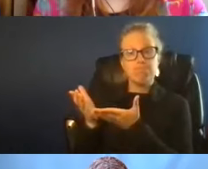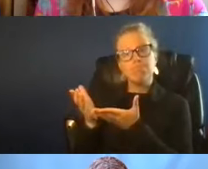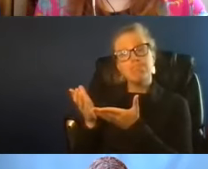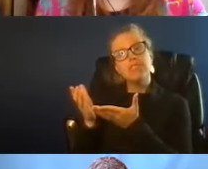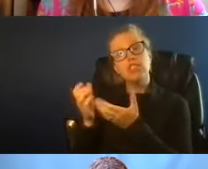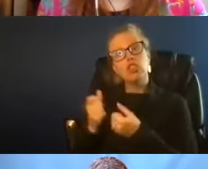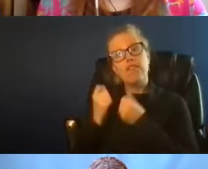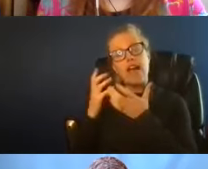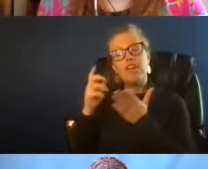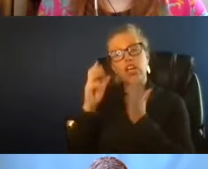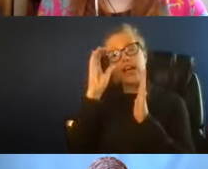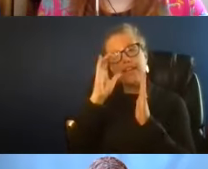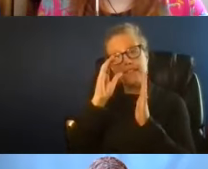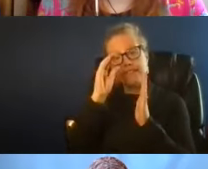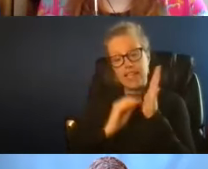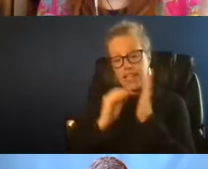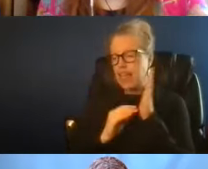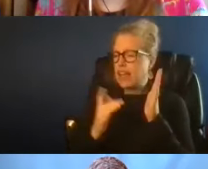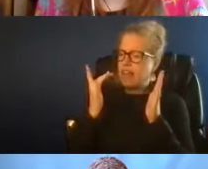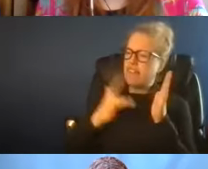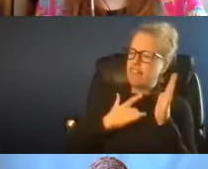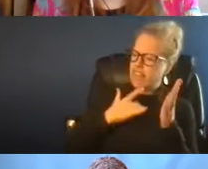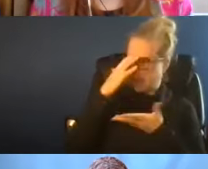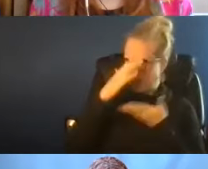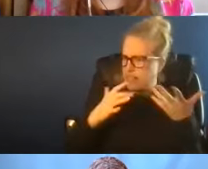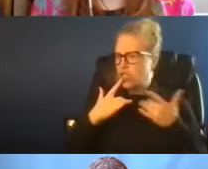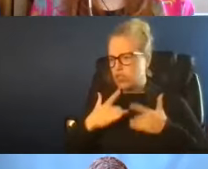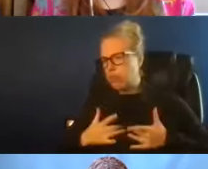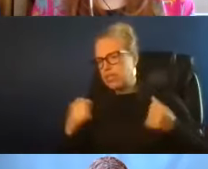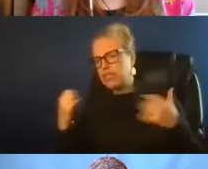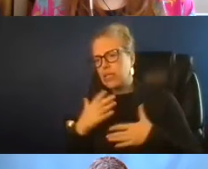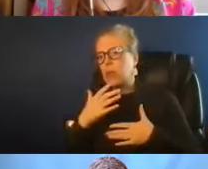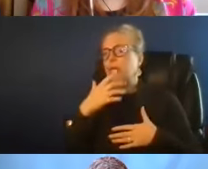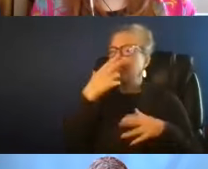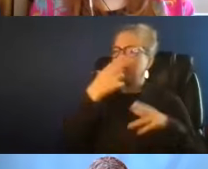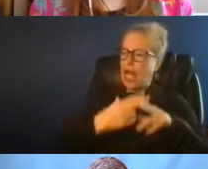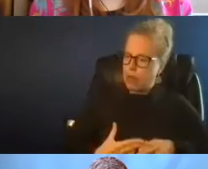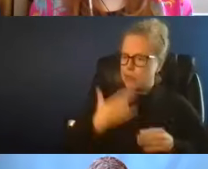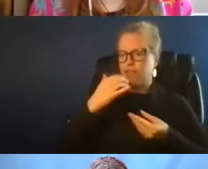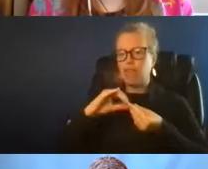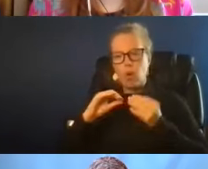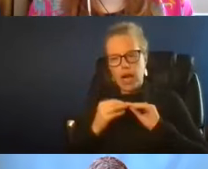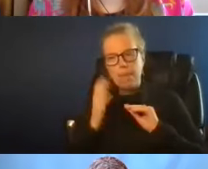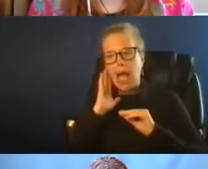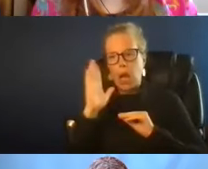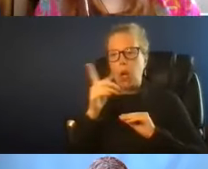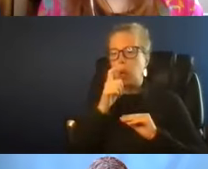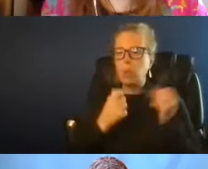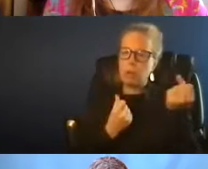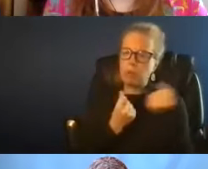if I feel confused, depressed, or scared, these are the names and phone numbers of people who I know will have my back if I